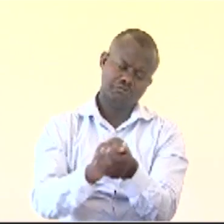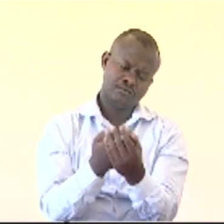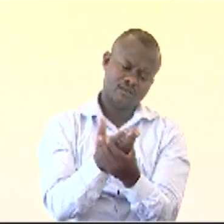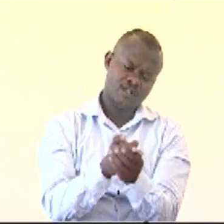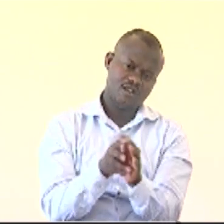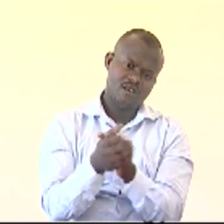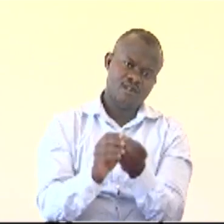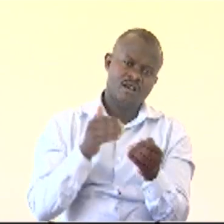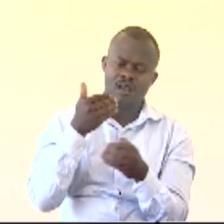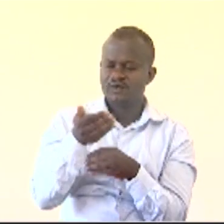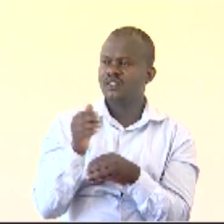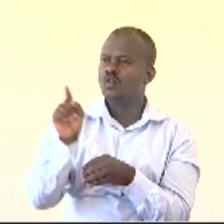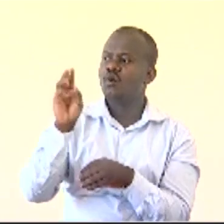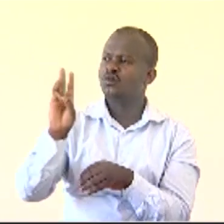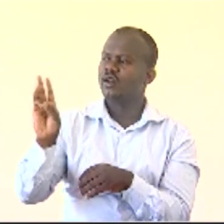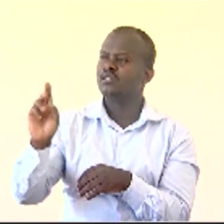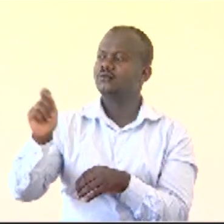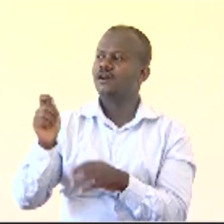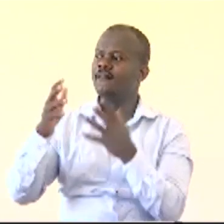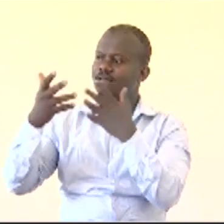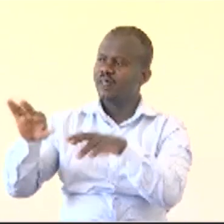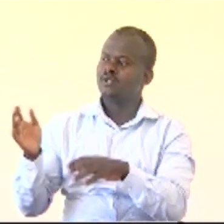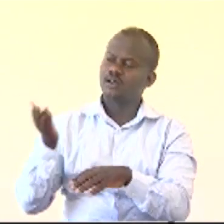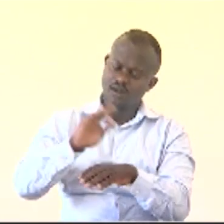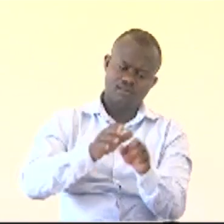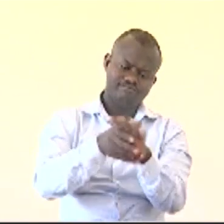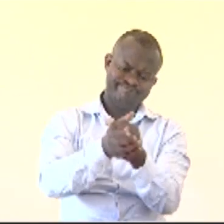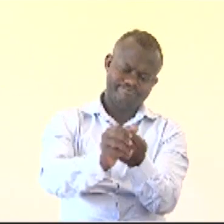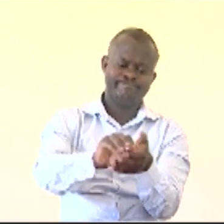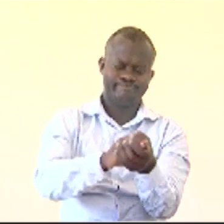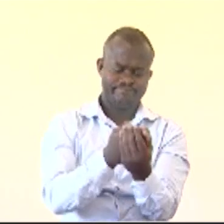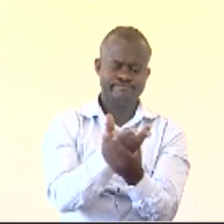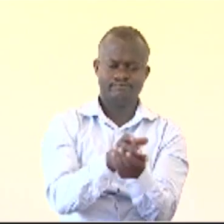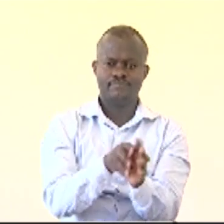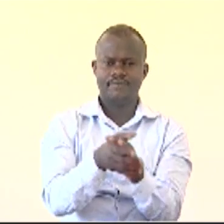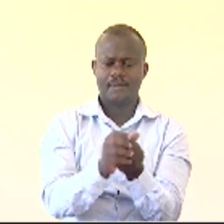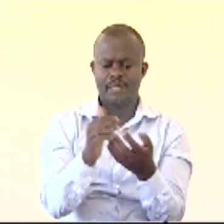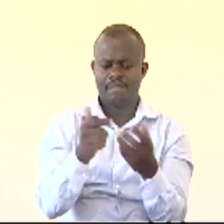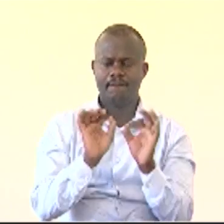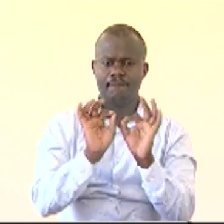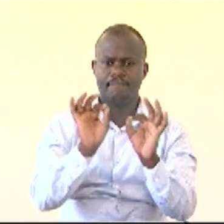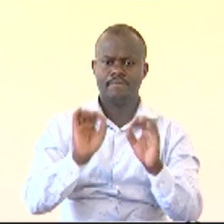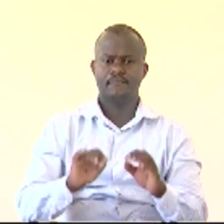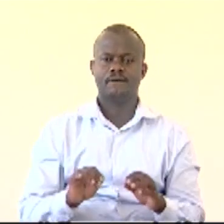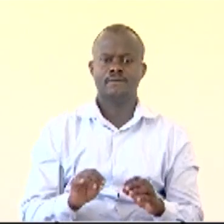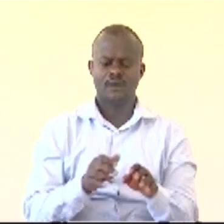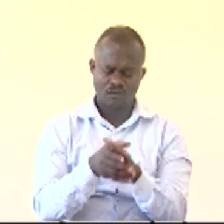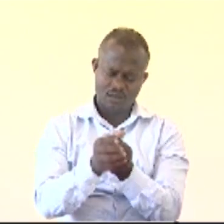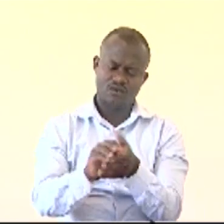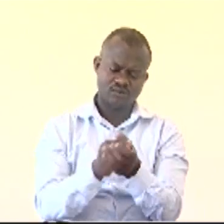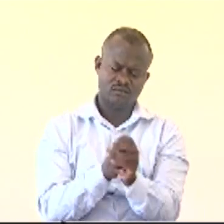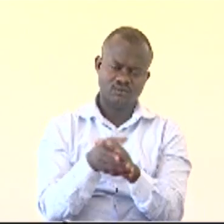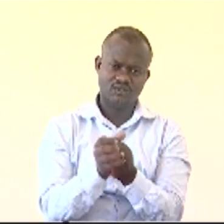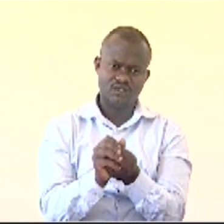after visiting a toilet. You wash your hands. You see, washing your hands, that one has come several times. Washing your hands, a